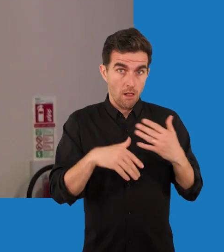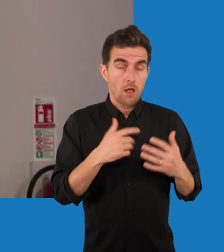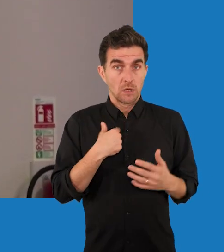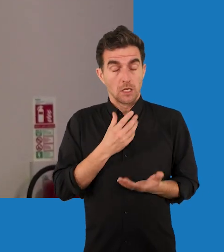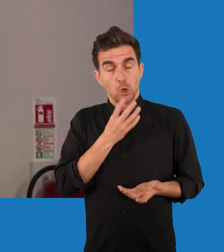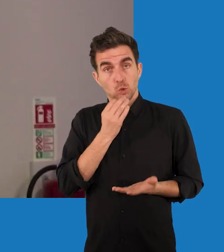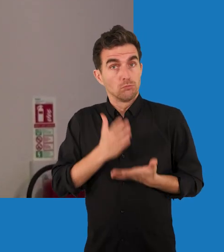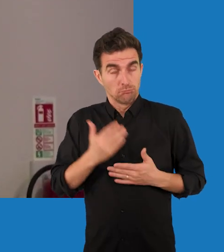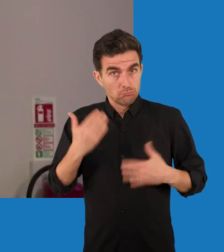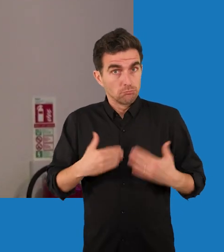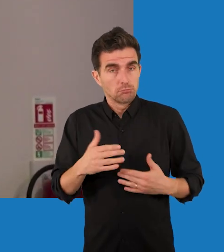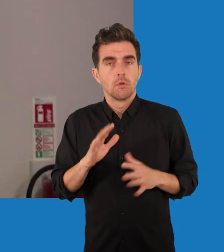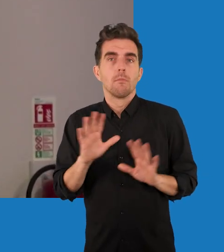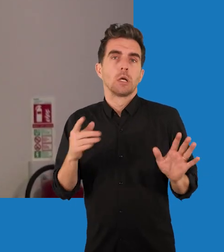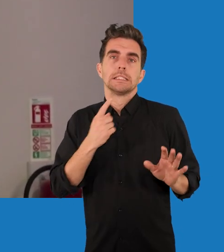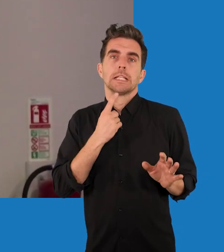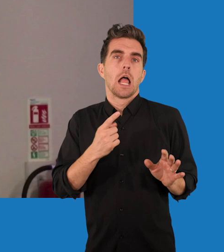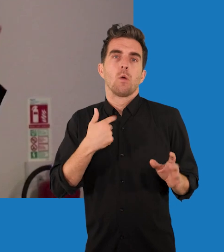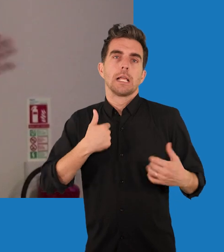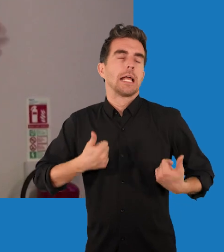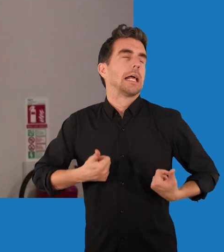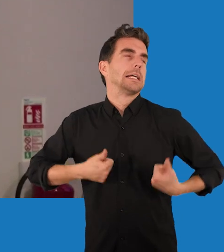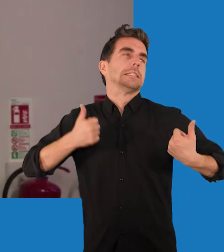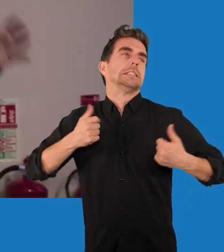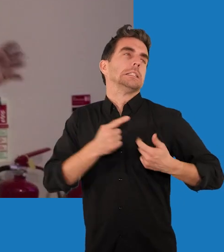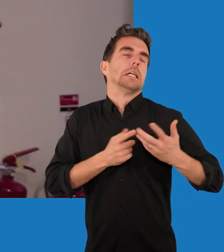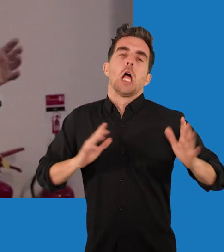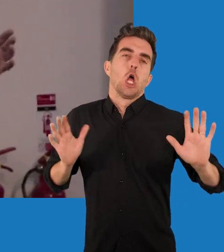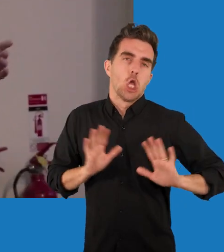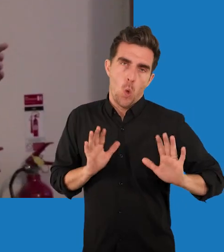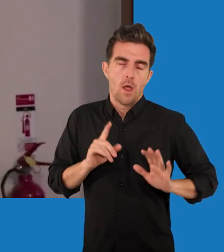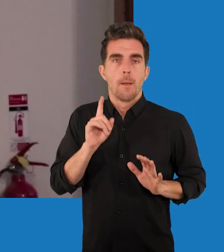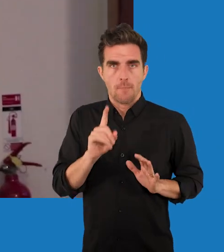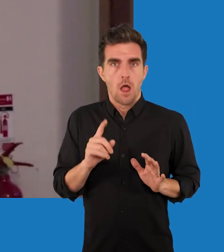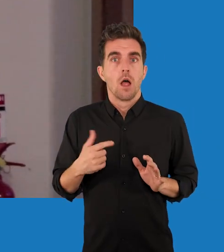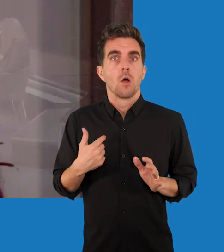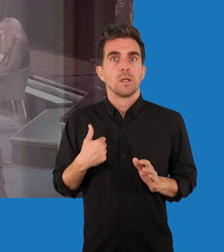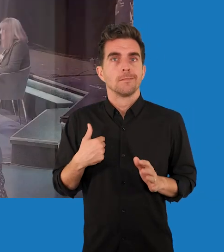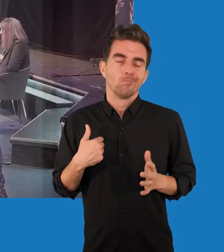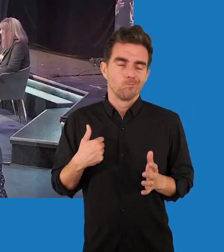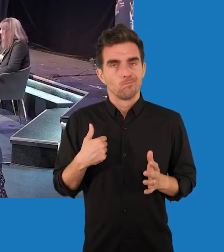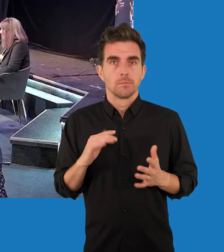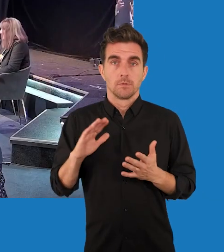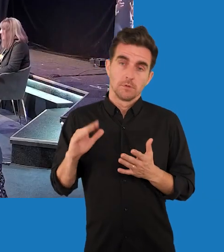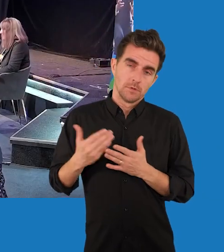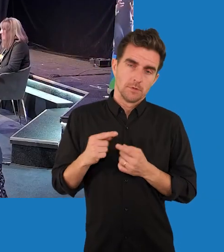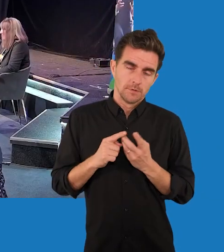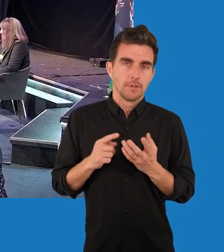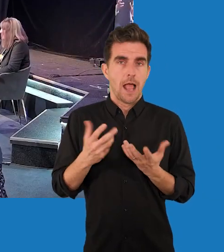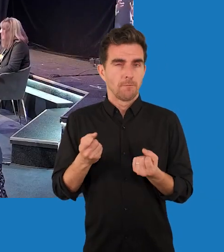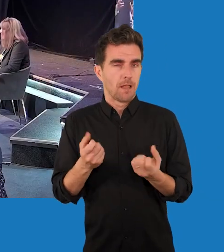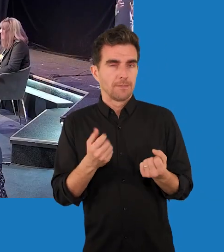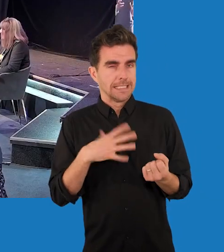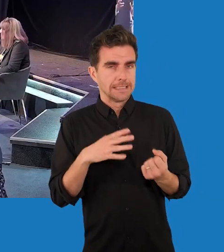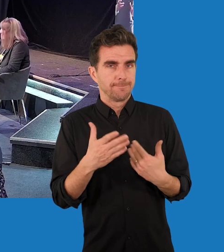of the commissioned activity. We use it. That's not to say everything's rosy in the garden, because ultimately what we haven't done is we haven't